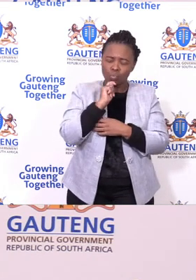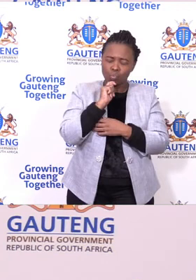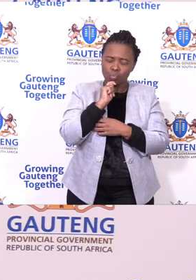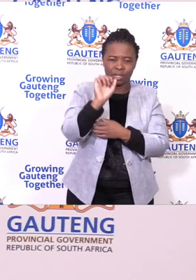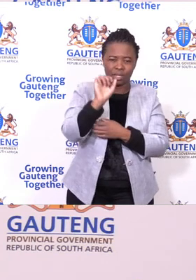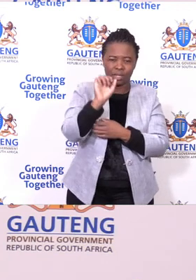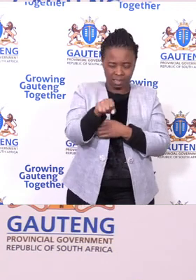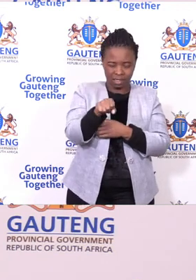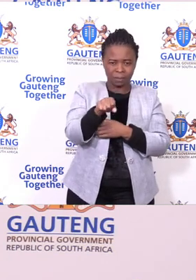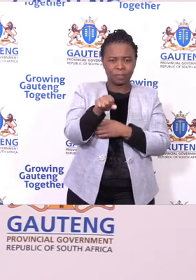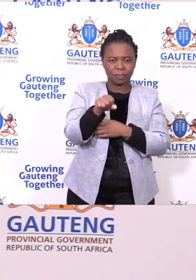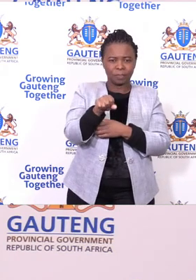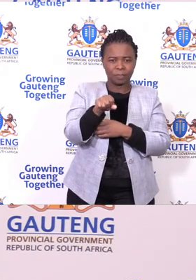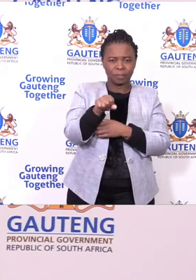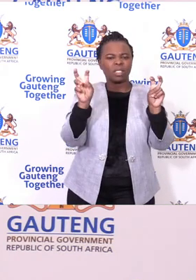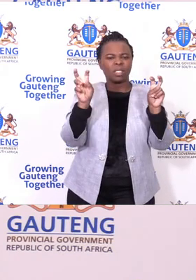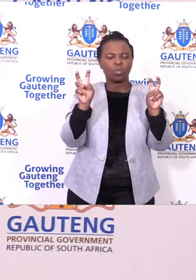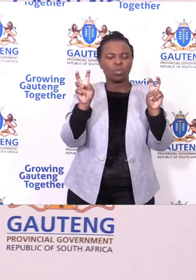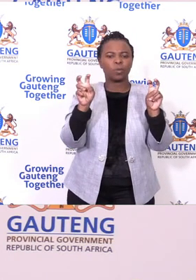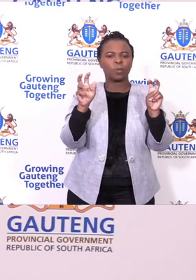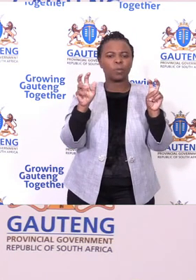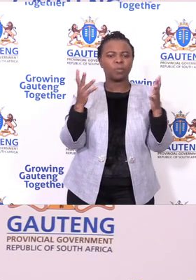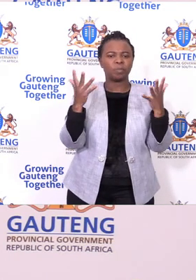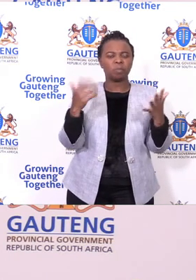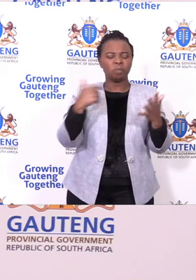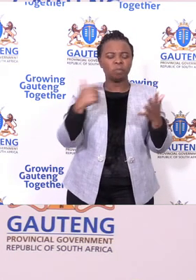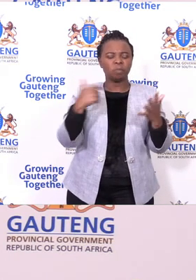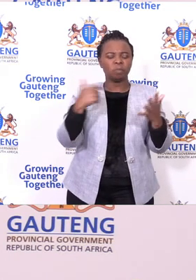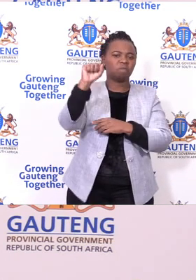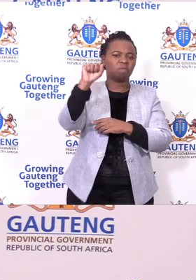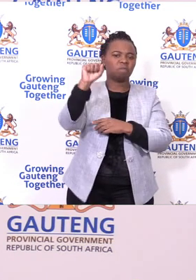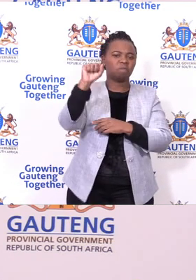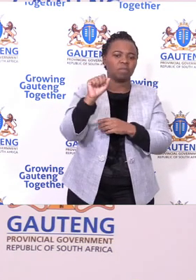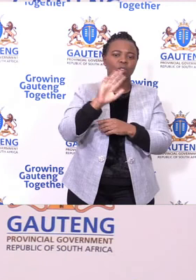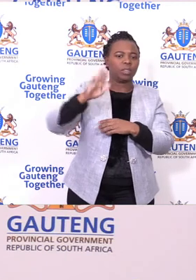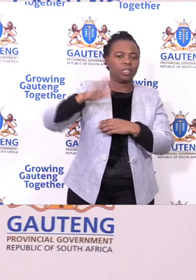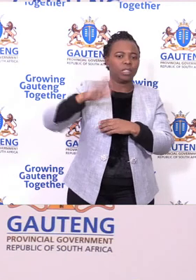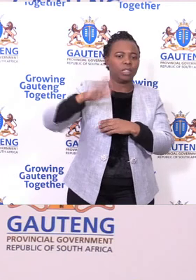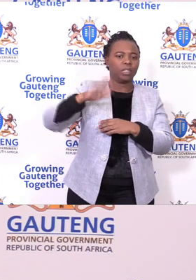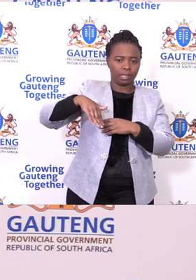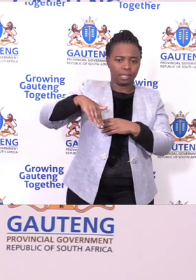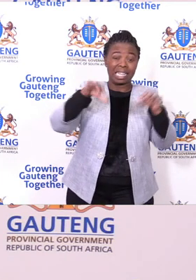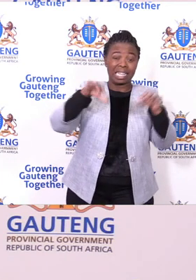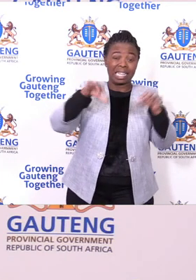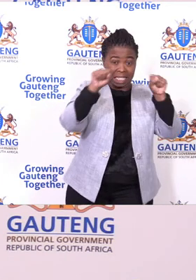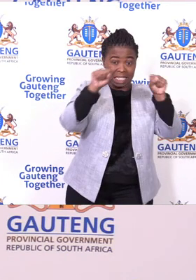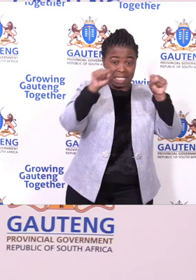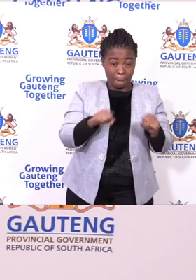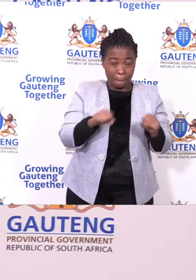the issue of the pressure, we have not denied it. Our systems, both private